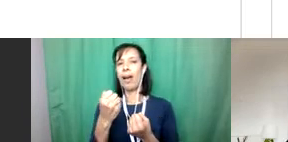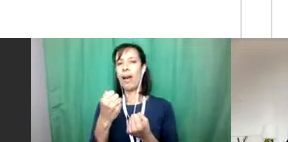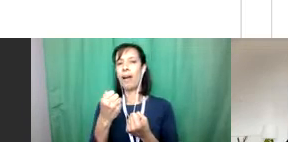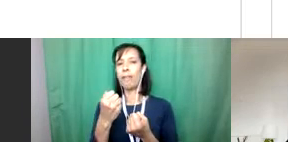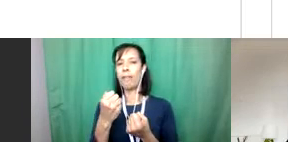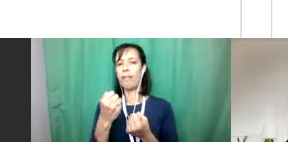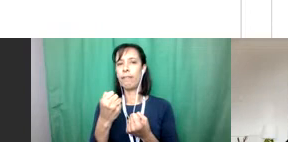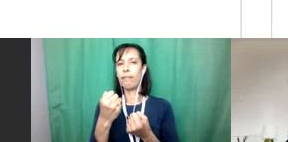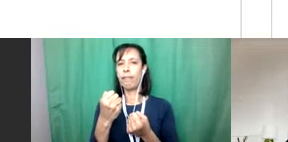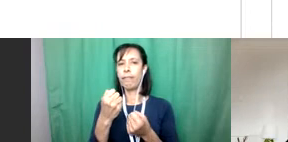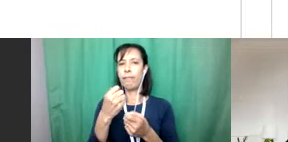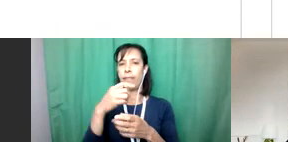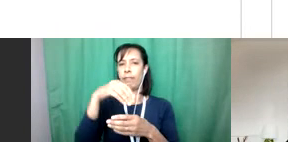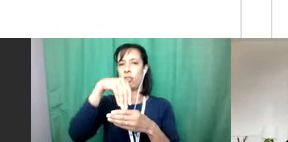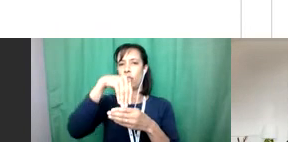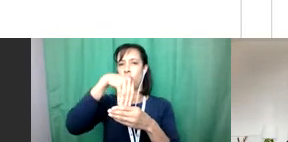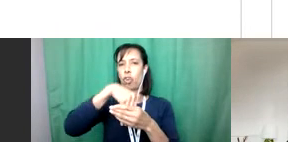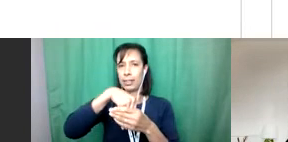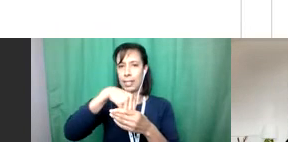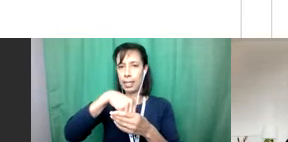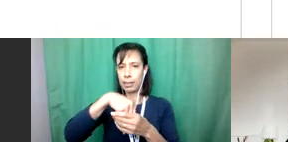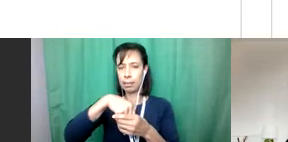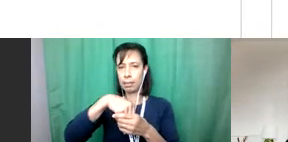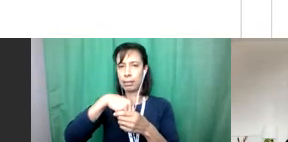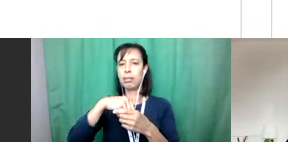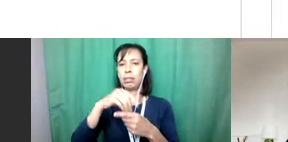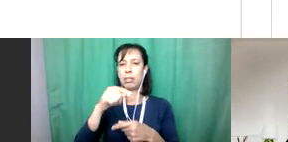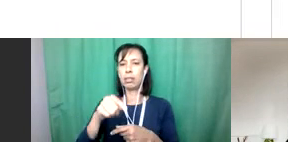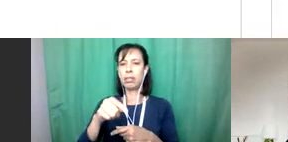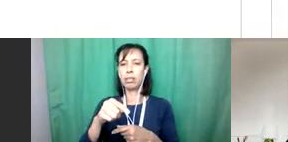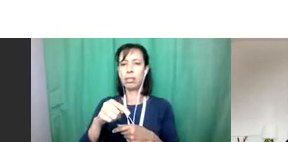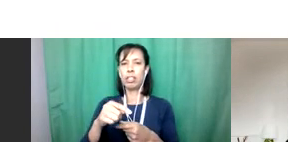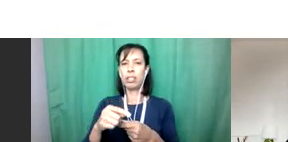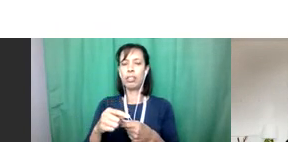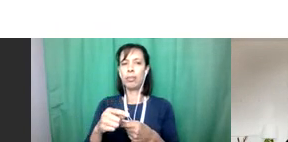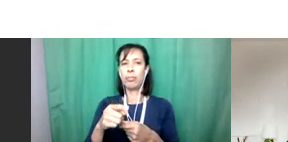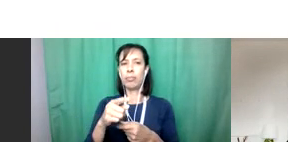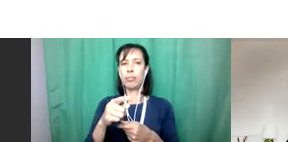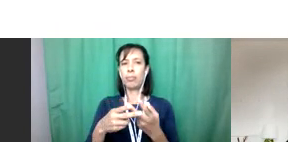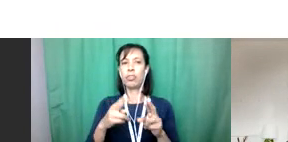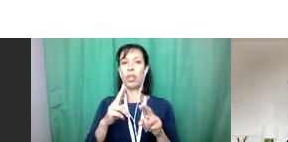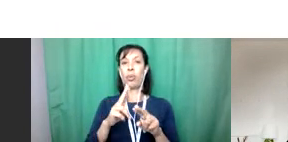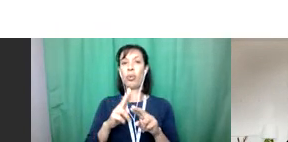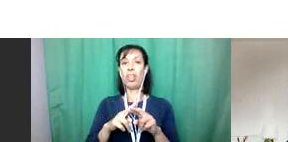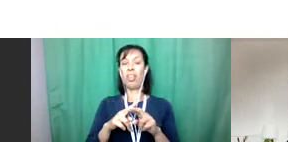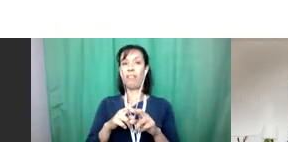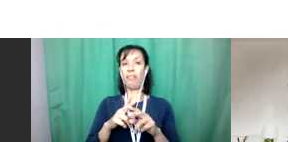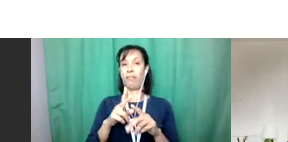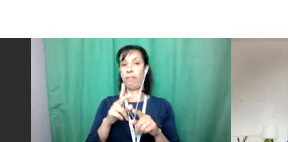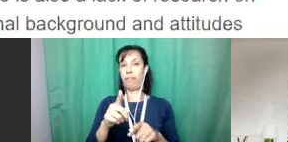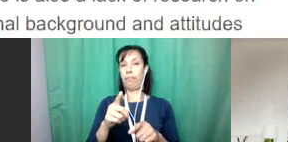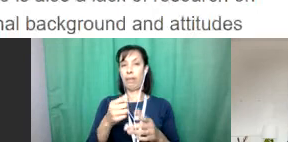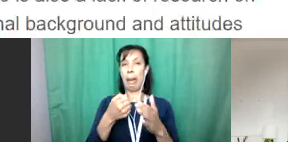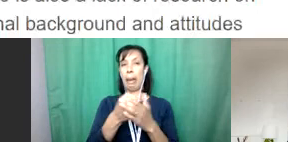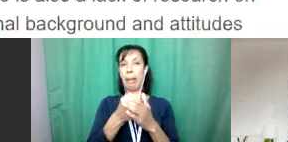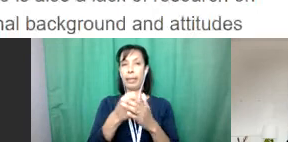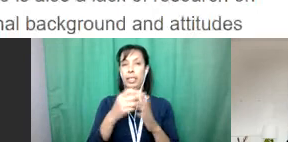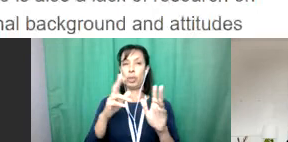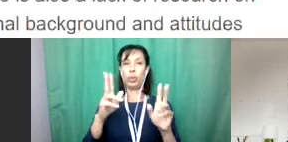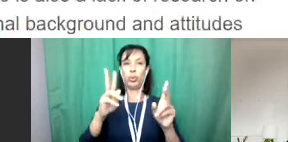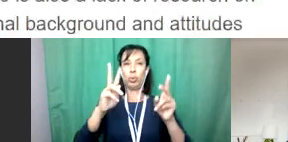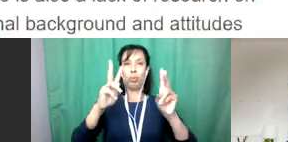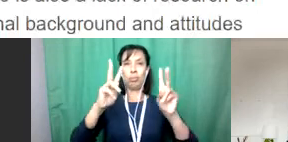making sense to everybody? So if I'd limited it just to the title, that would have been a problem. But actually, when I look at the subjects